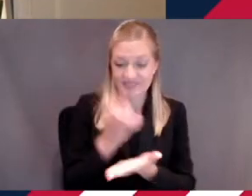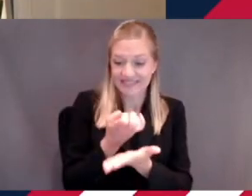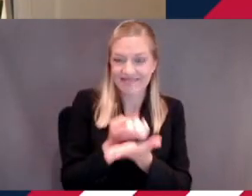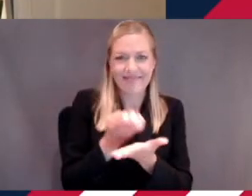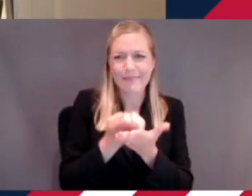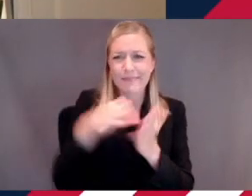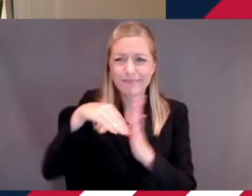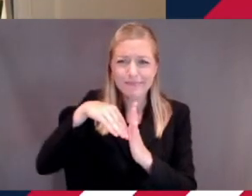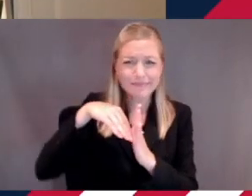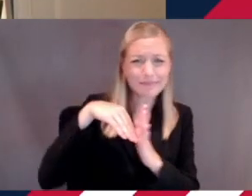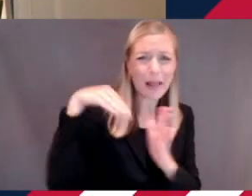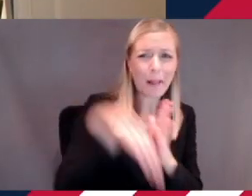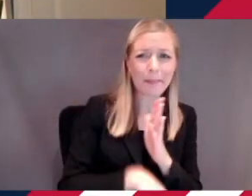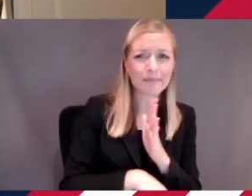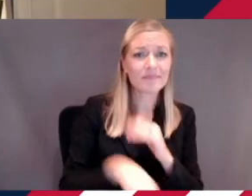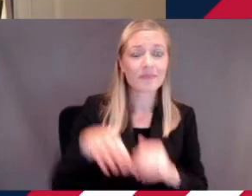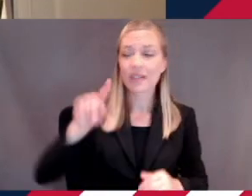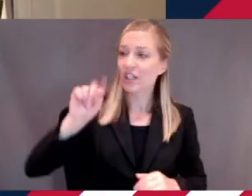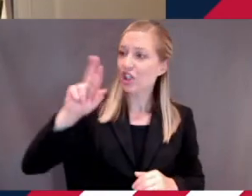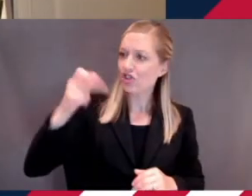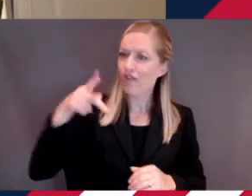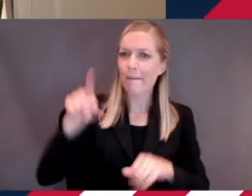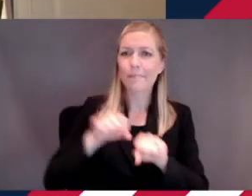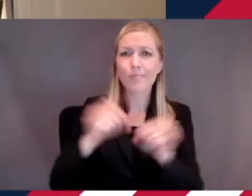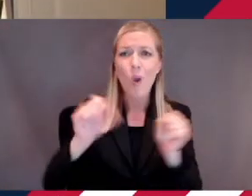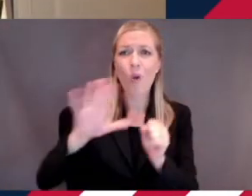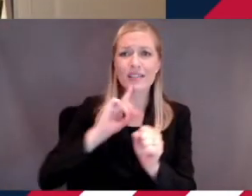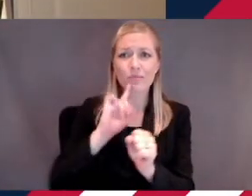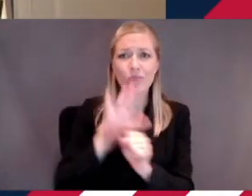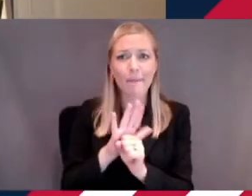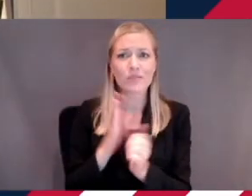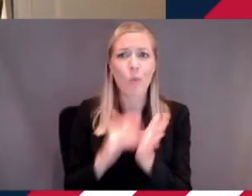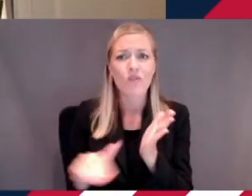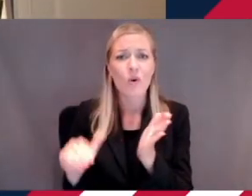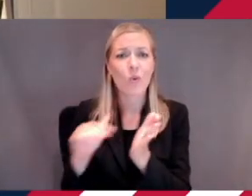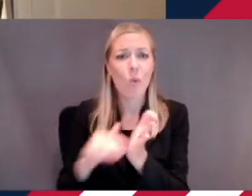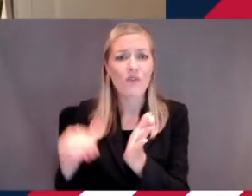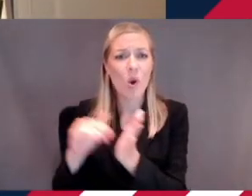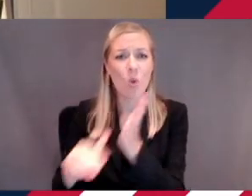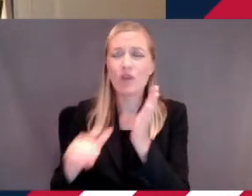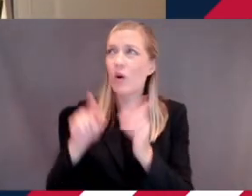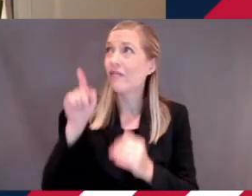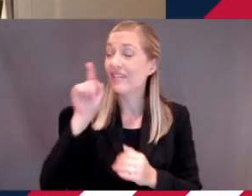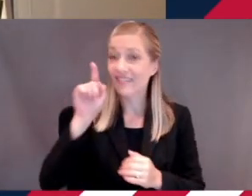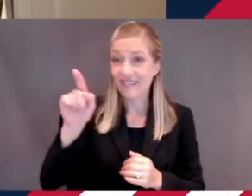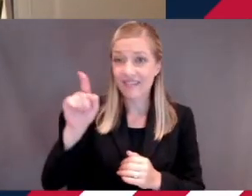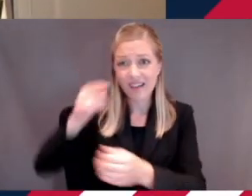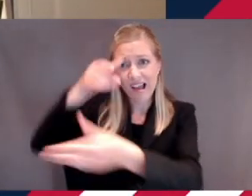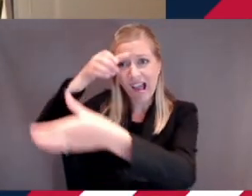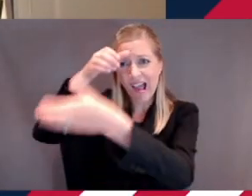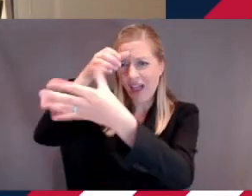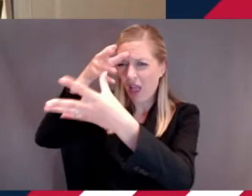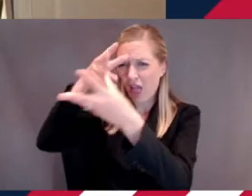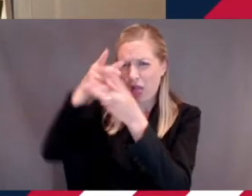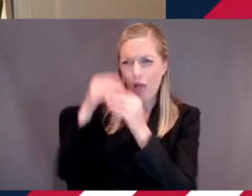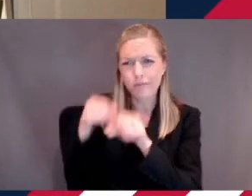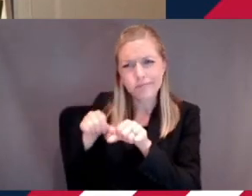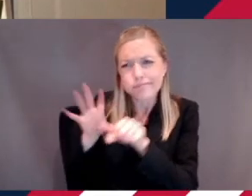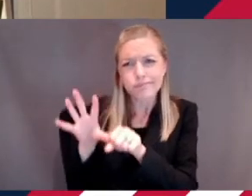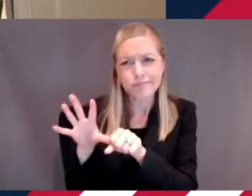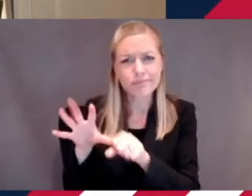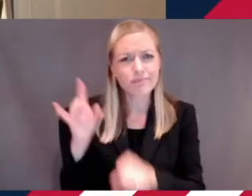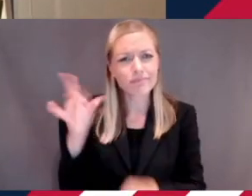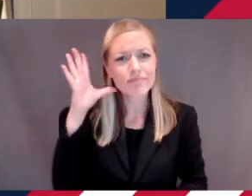after another. His incompetence has allowed this pandemic to spiral out of control. We hit a terrible milestone,